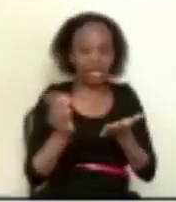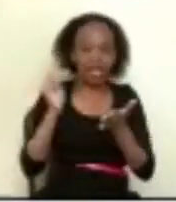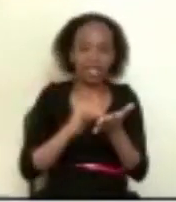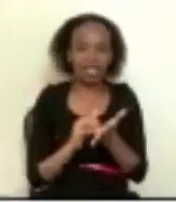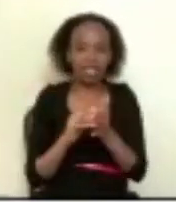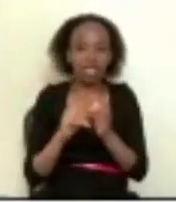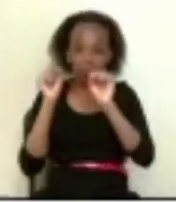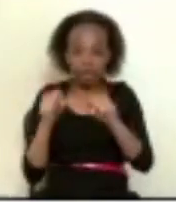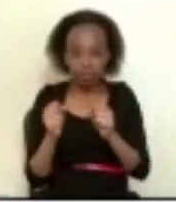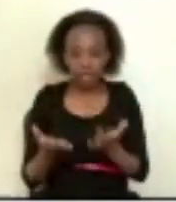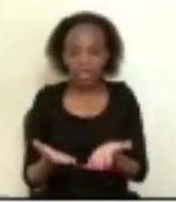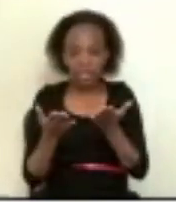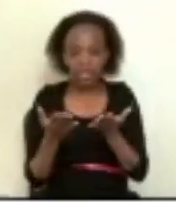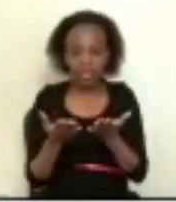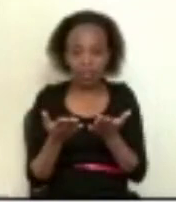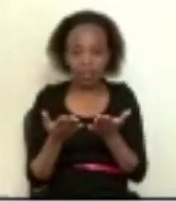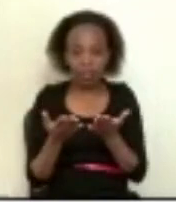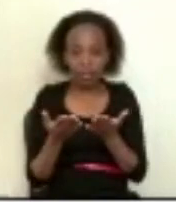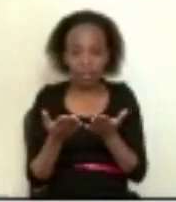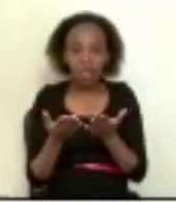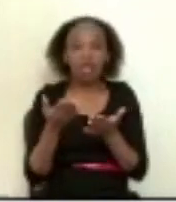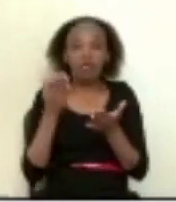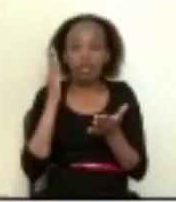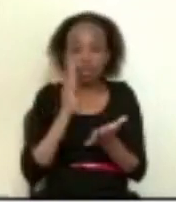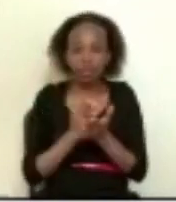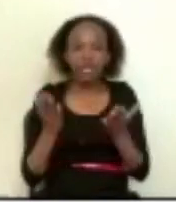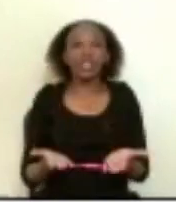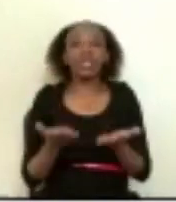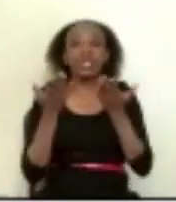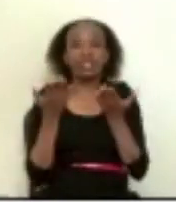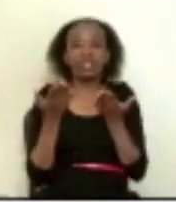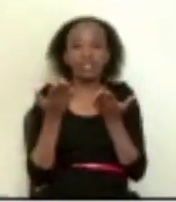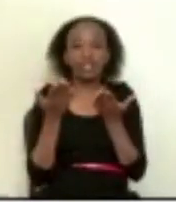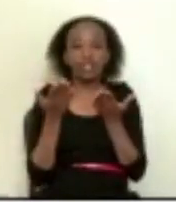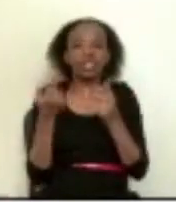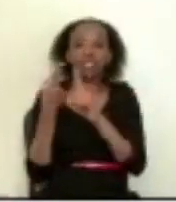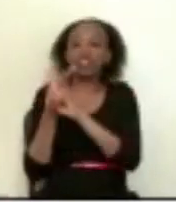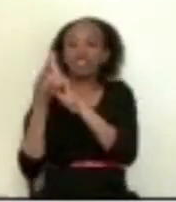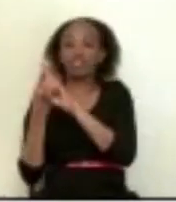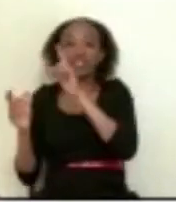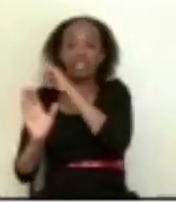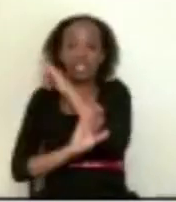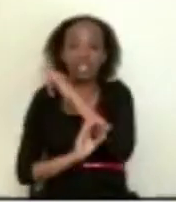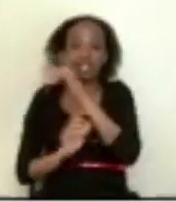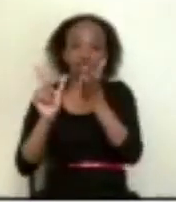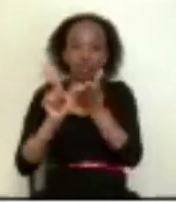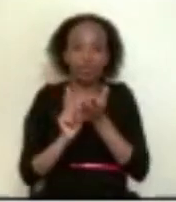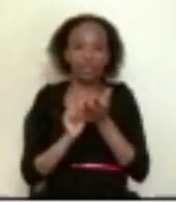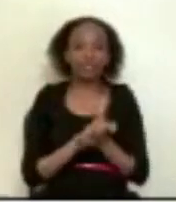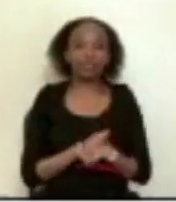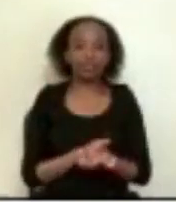possibly increasing, well, not possibly, which will definitely increase different countries' debt profiles.